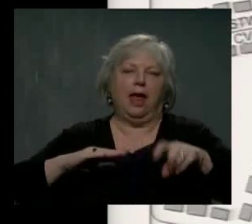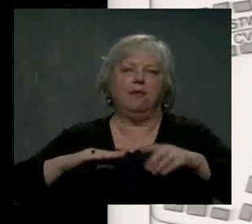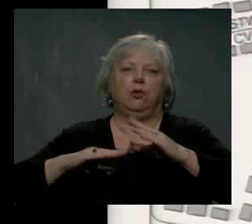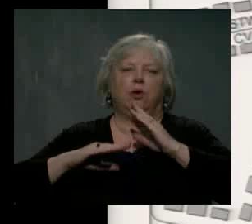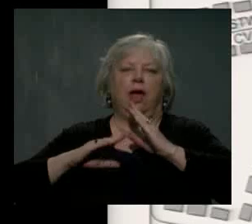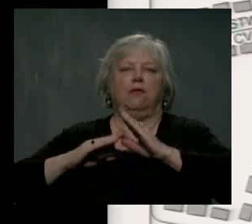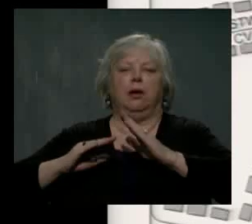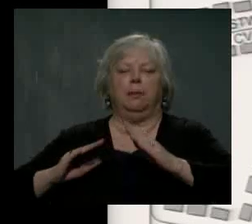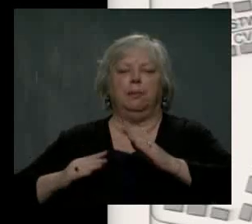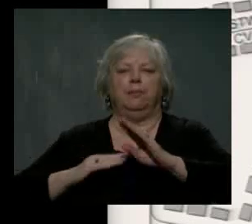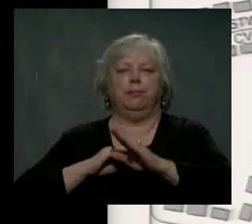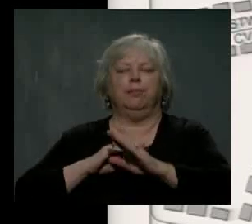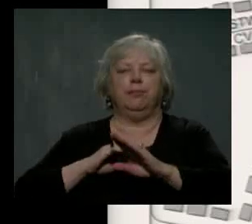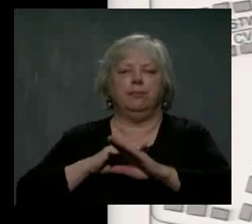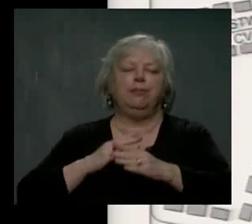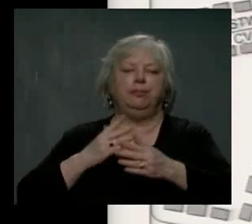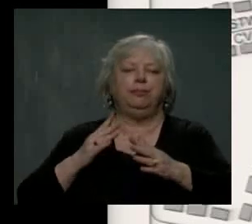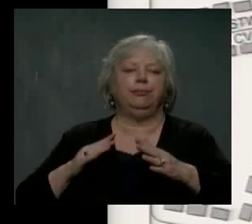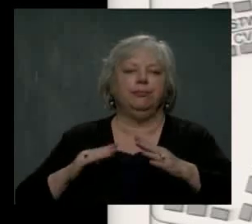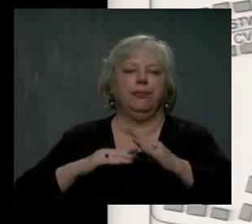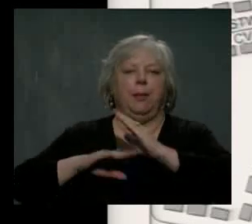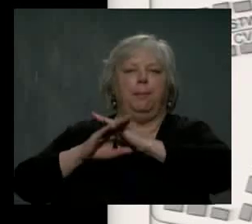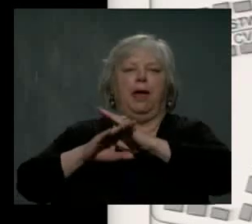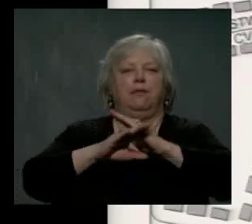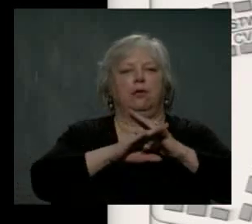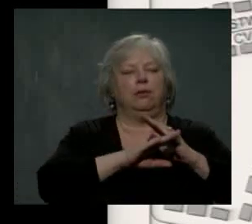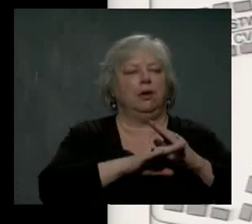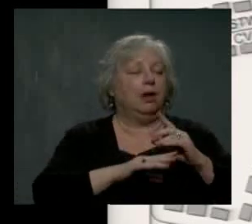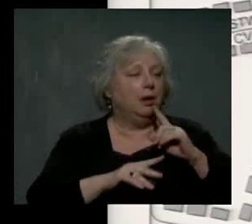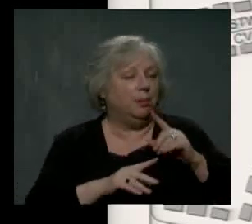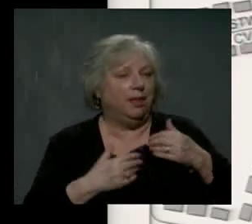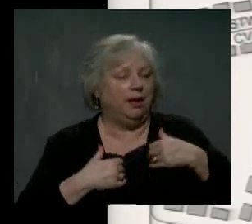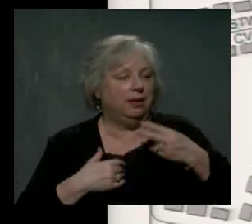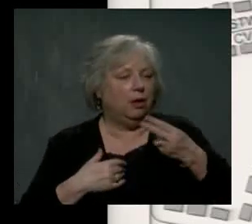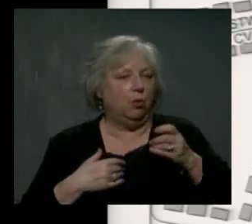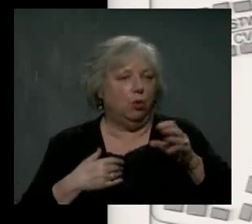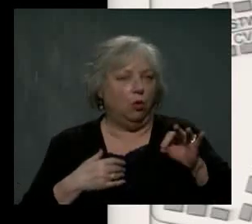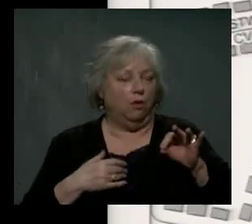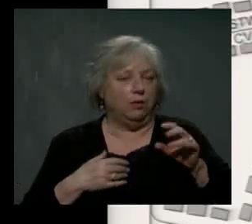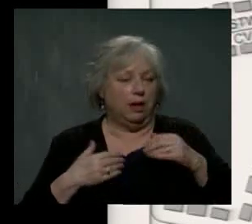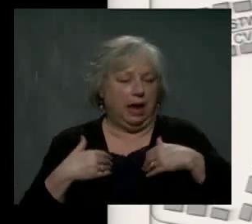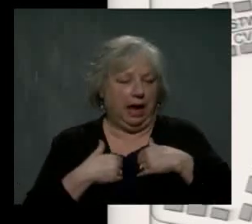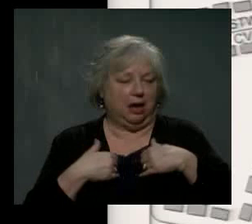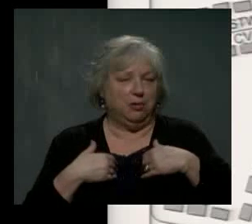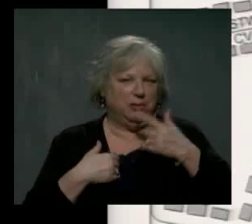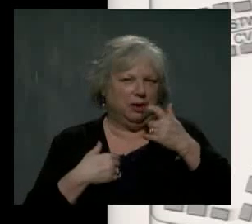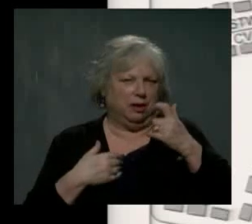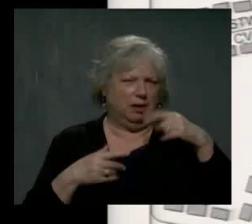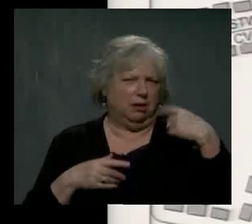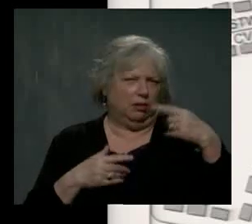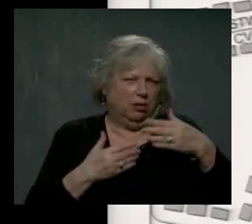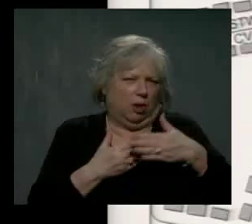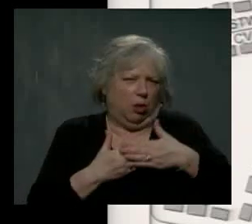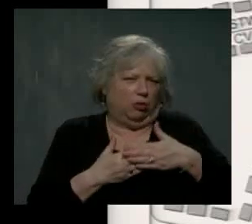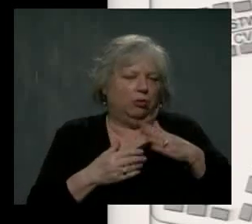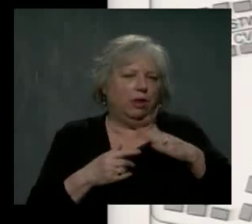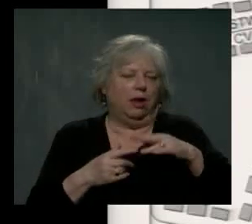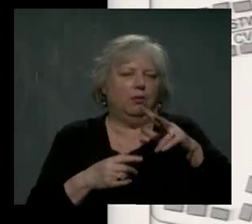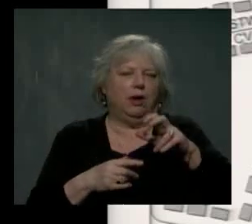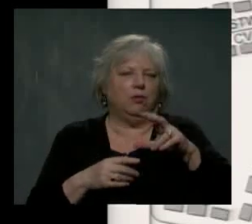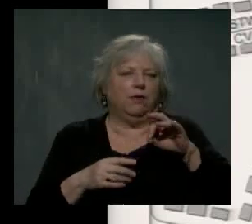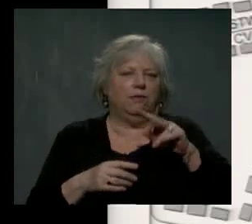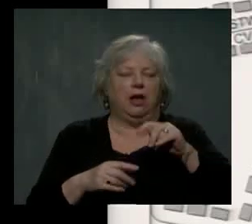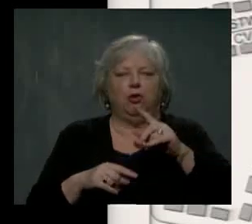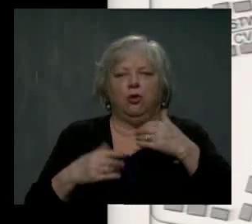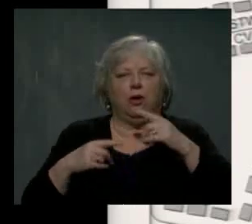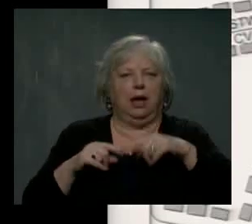animals. Let me pull it up. Because make sure. This is close enough to those houses that it looks closer than 300 feet. And hoofed animals are not